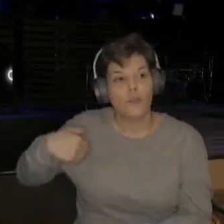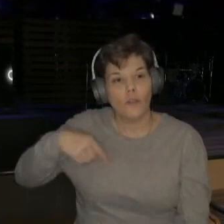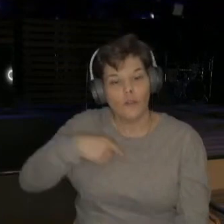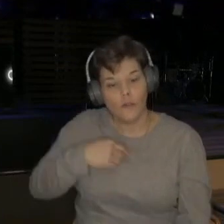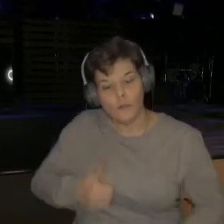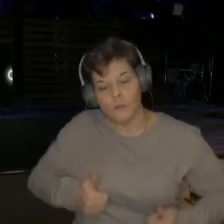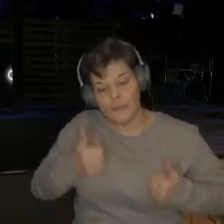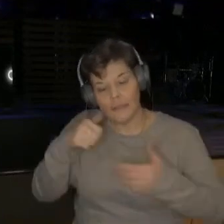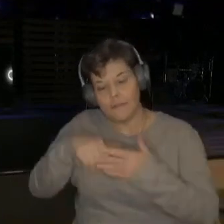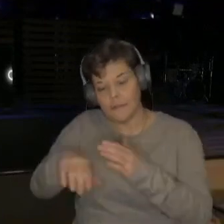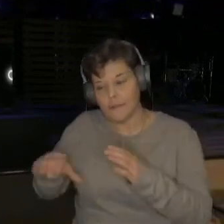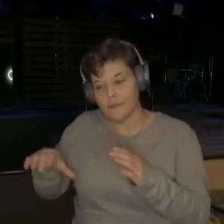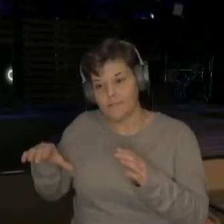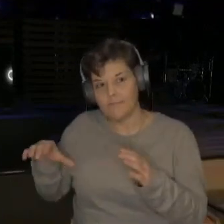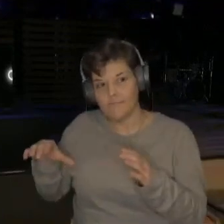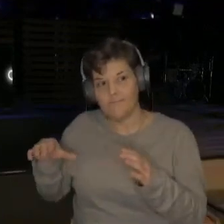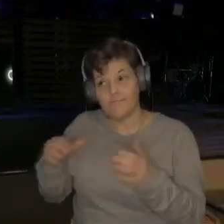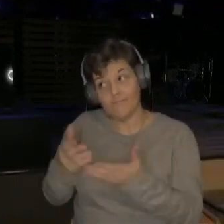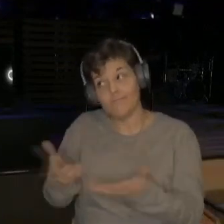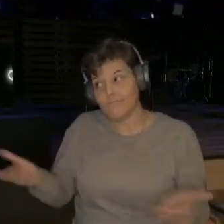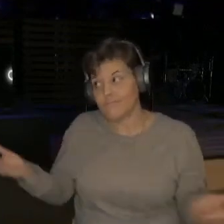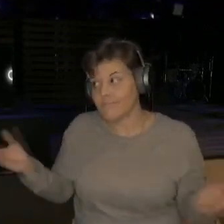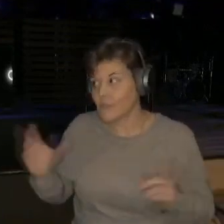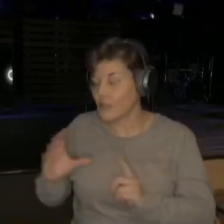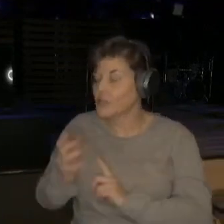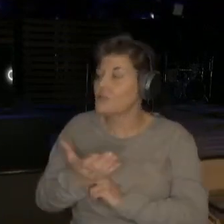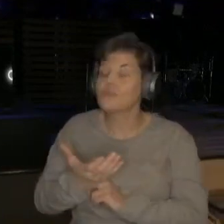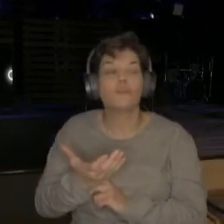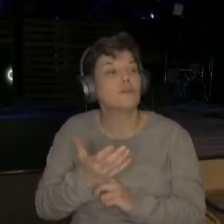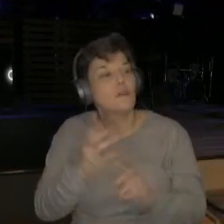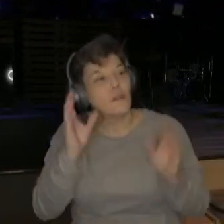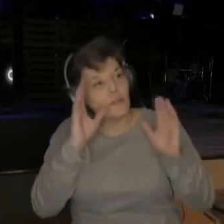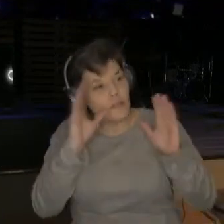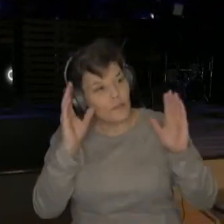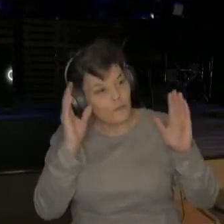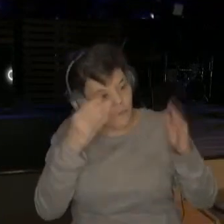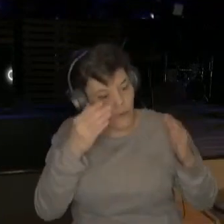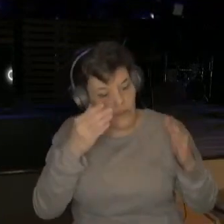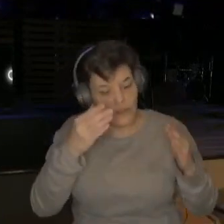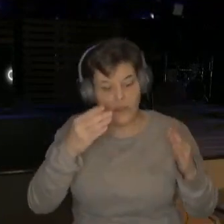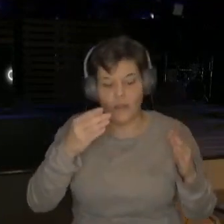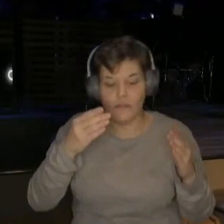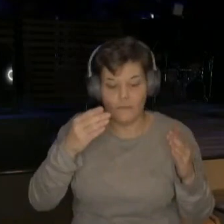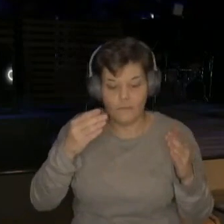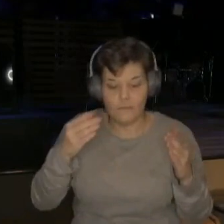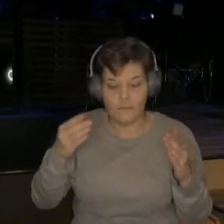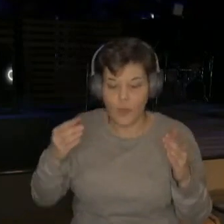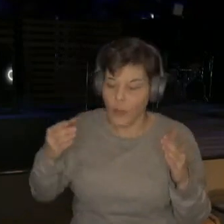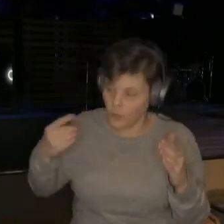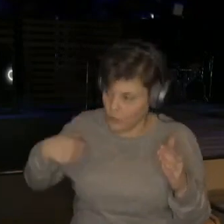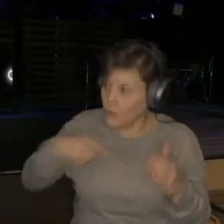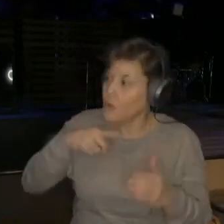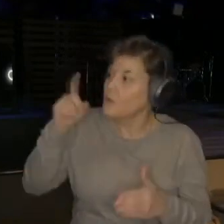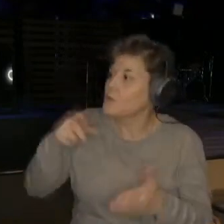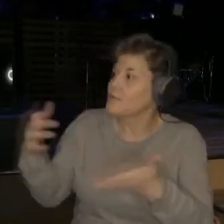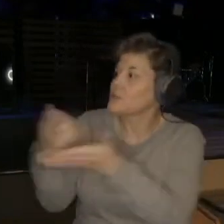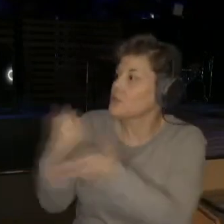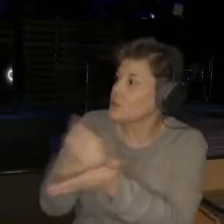favor. If you want to obtain things, you must earn them. Early on in our lives,